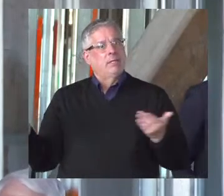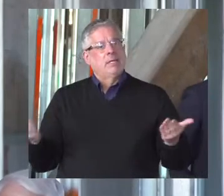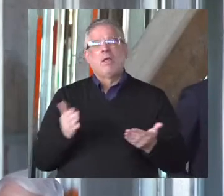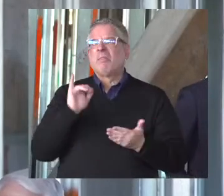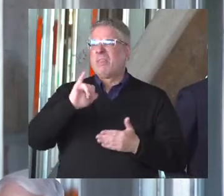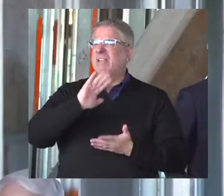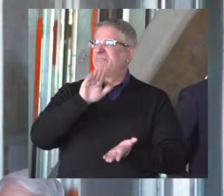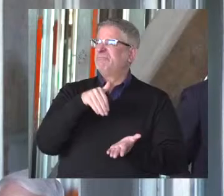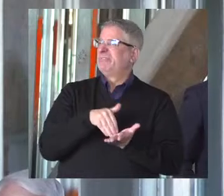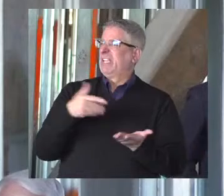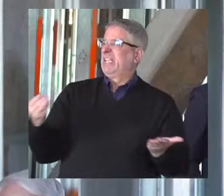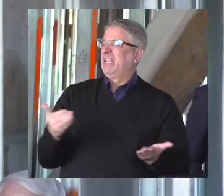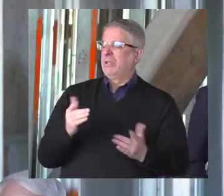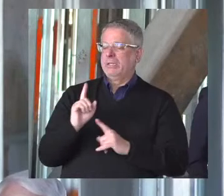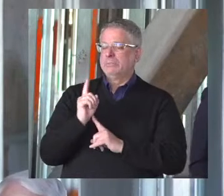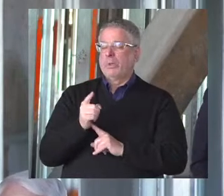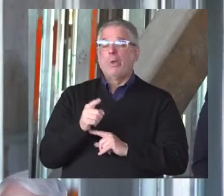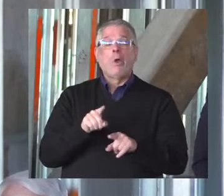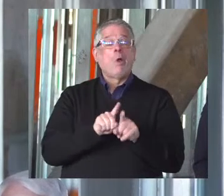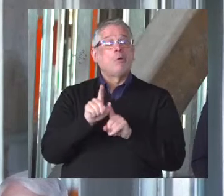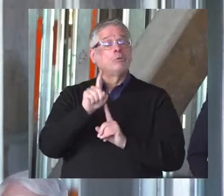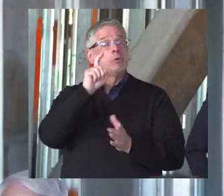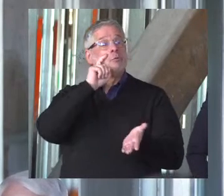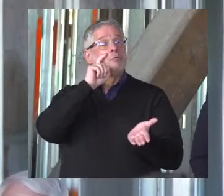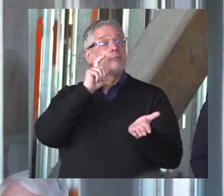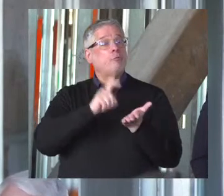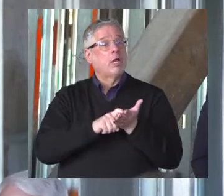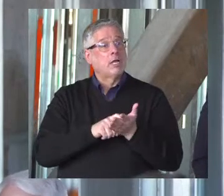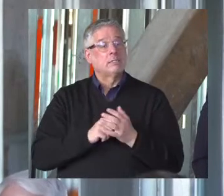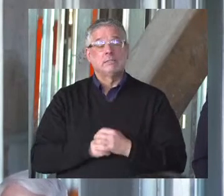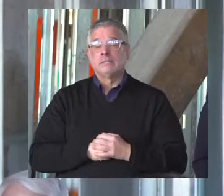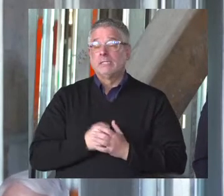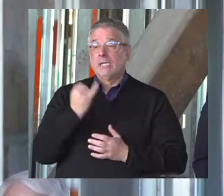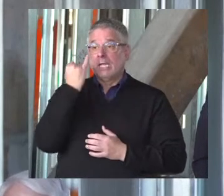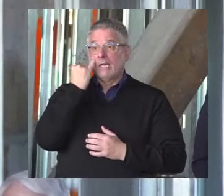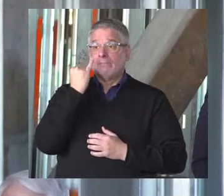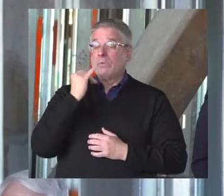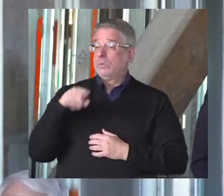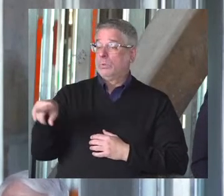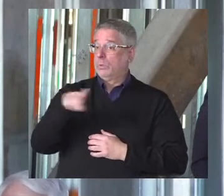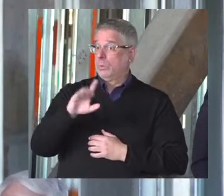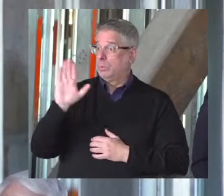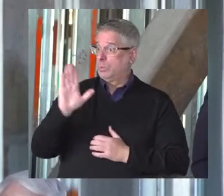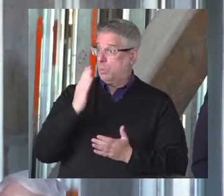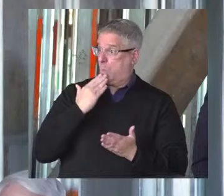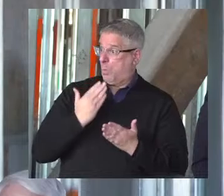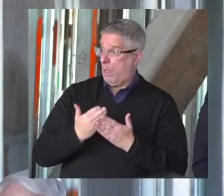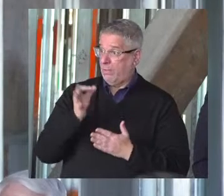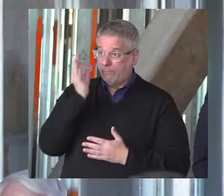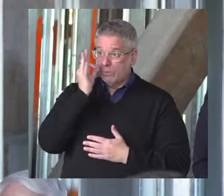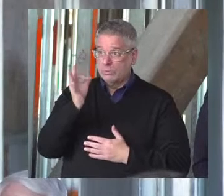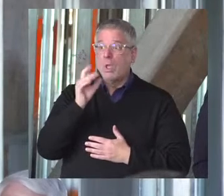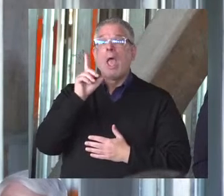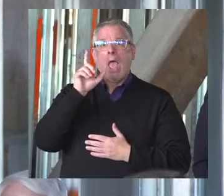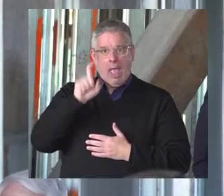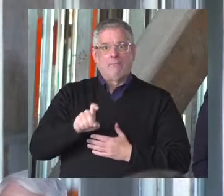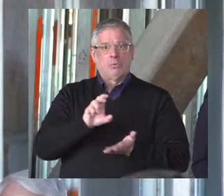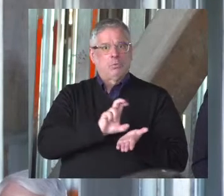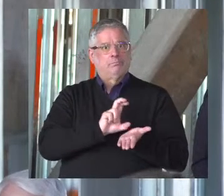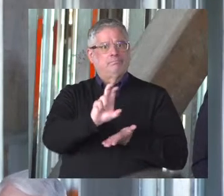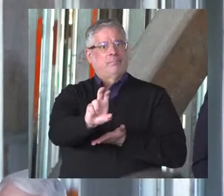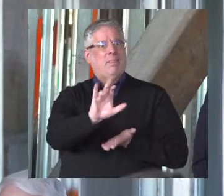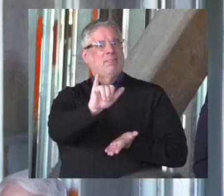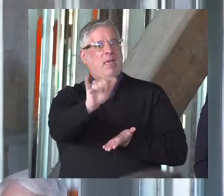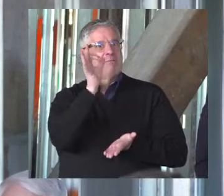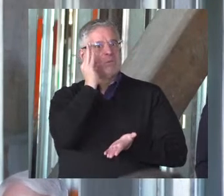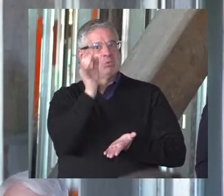think, that meets this moment. But we also recognize that if you're going to do well in the future, you've got to invest in it.